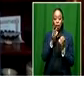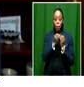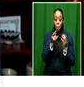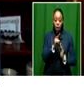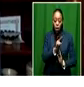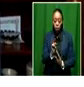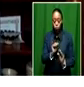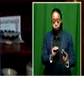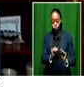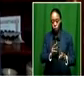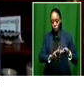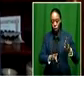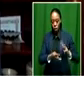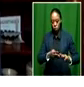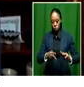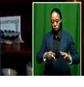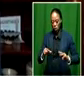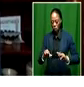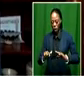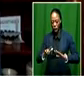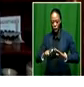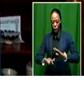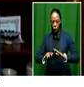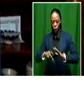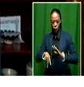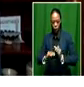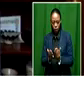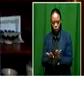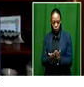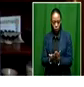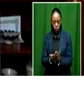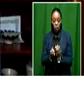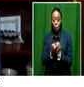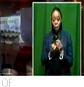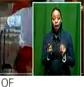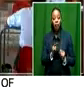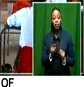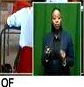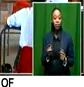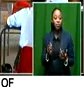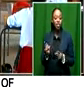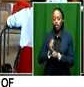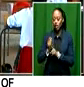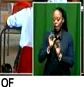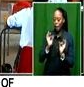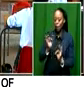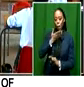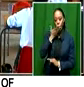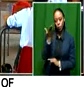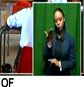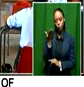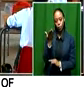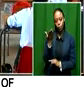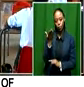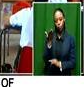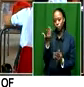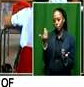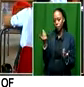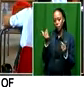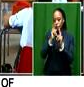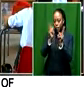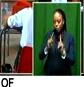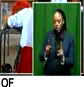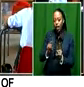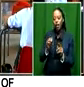teaching mathematics at lower levels, at primary school level, many of them were not trained as specialized